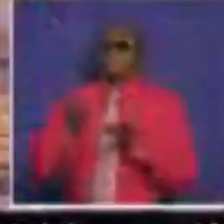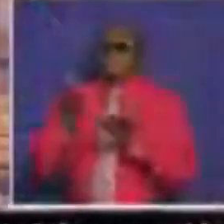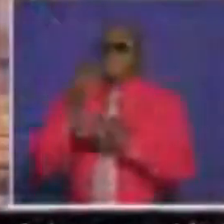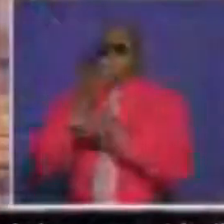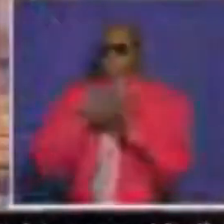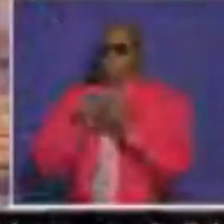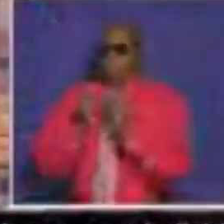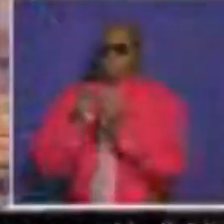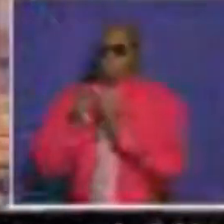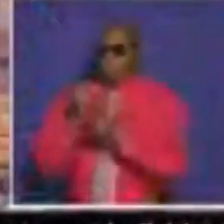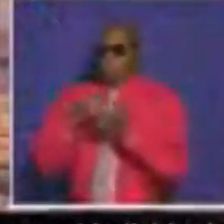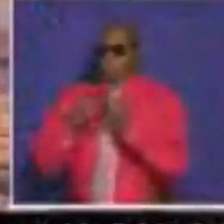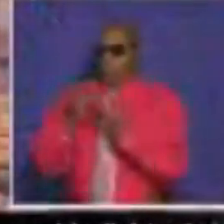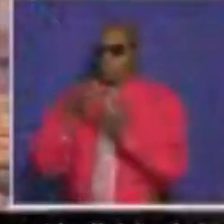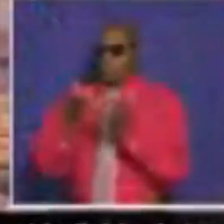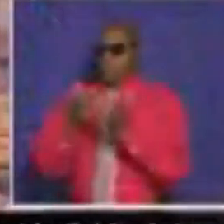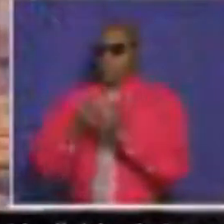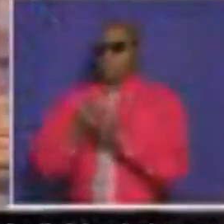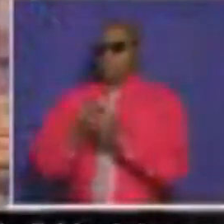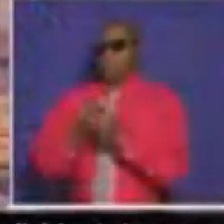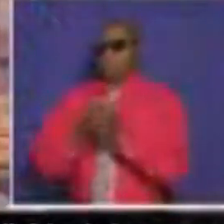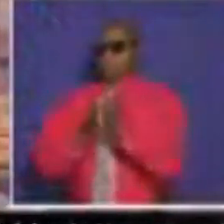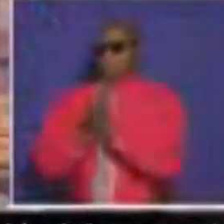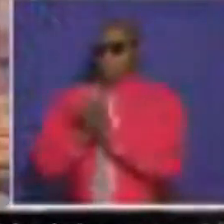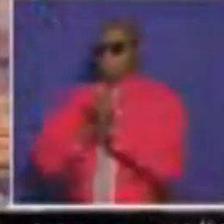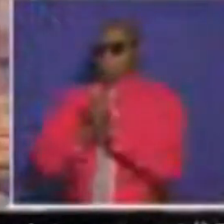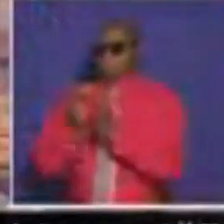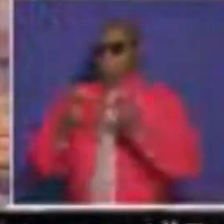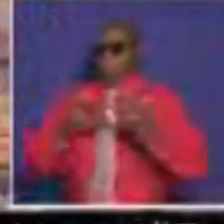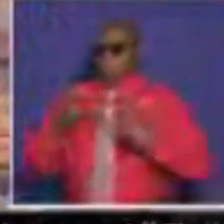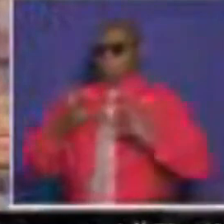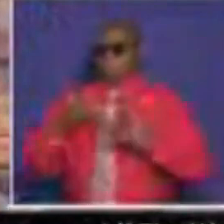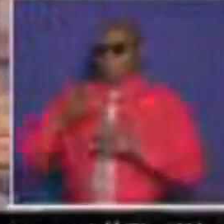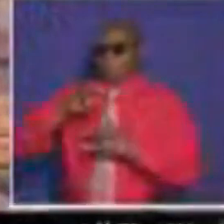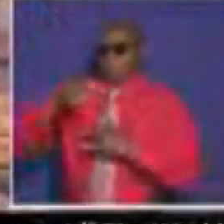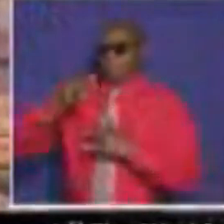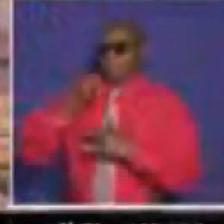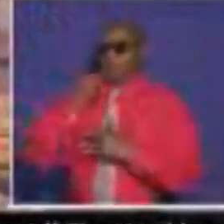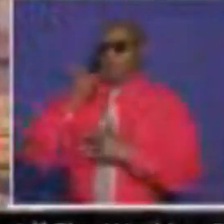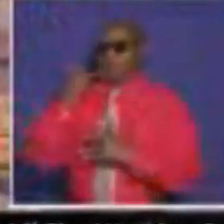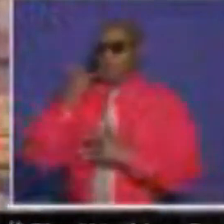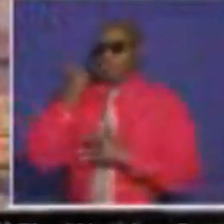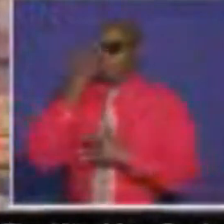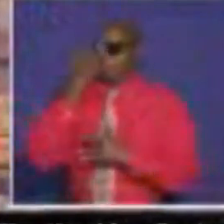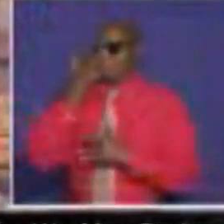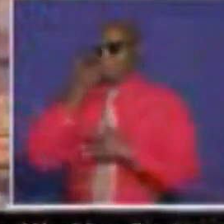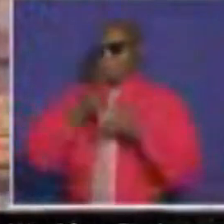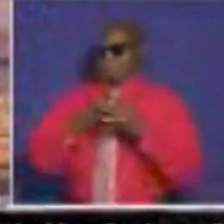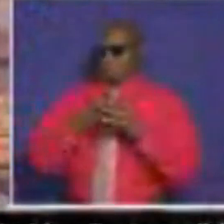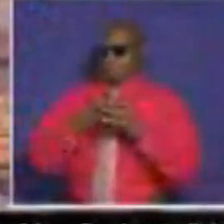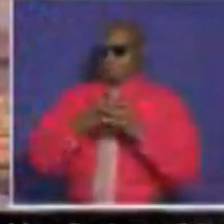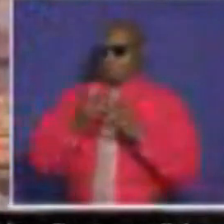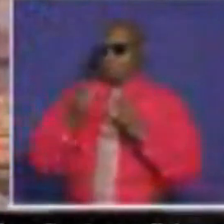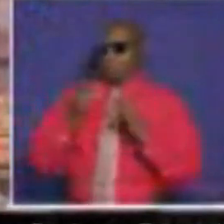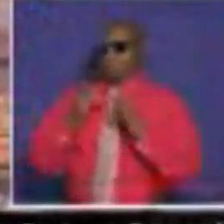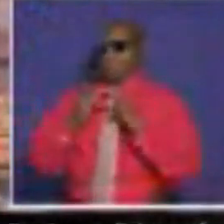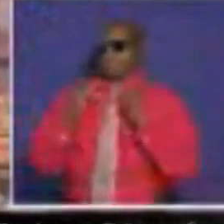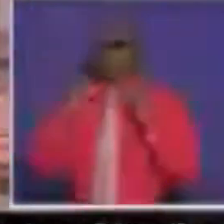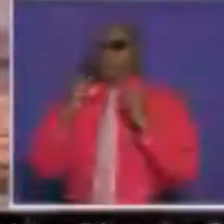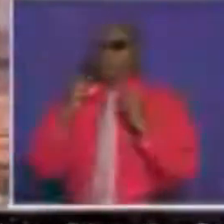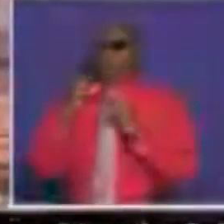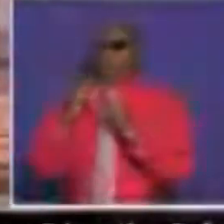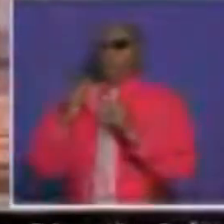And to some sporting action now, excitement is building up in the county of Nakuru as it gears up to host the